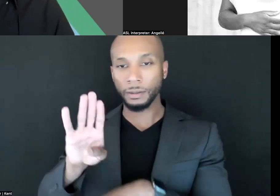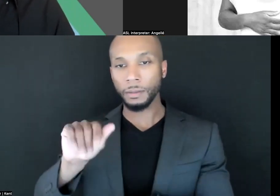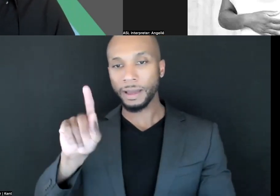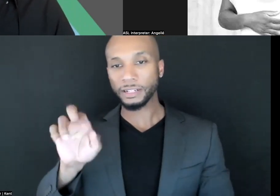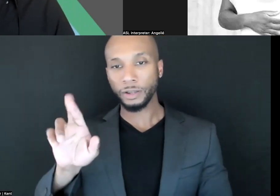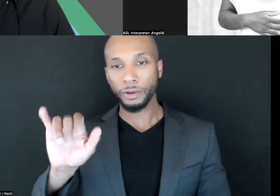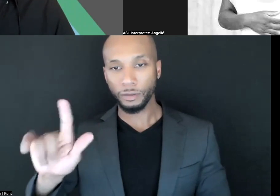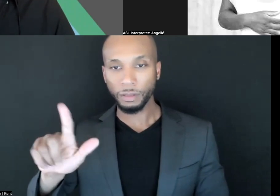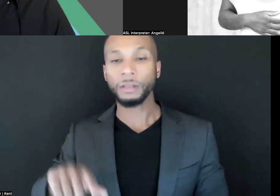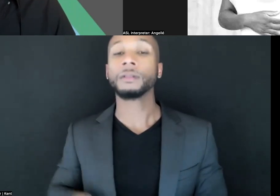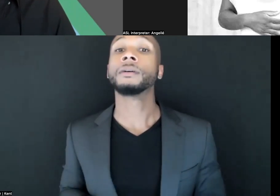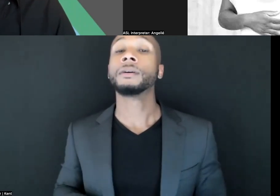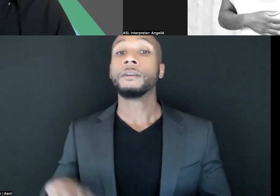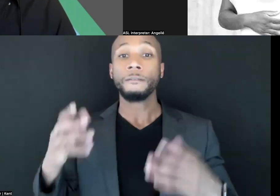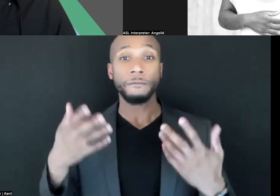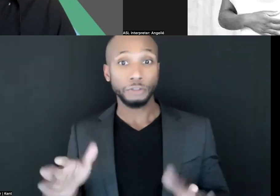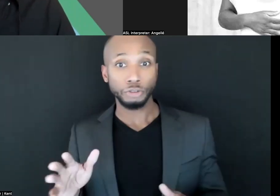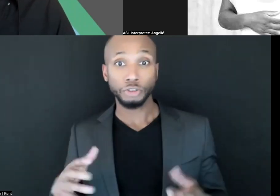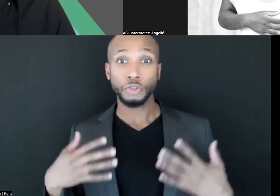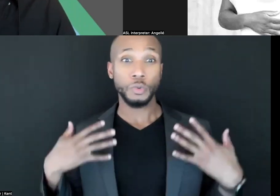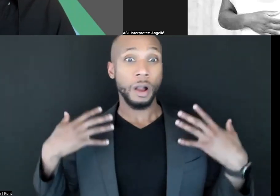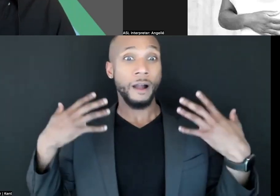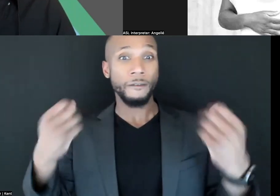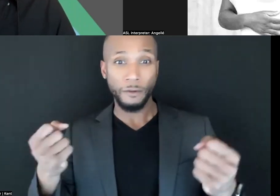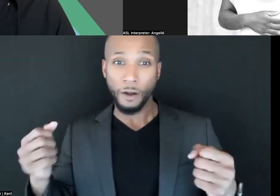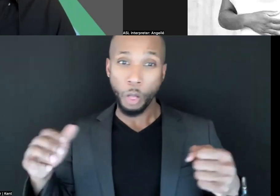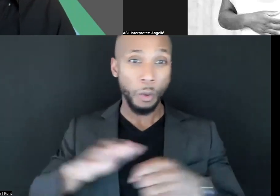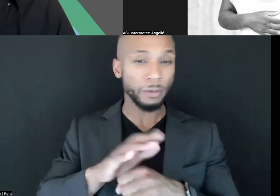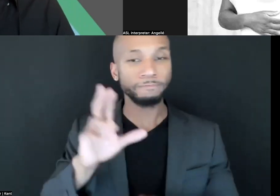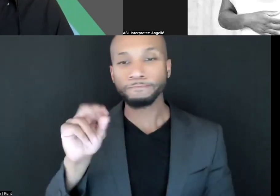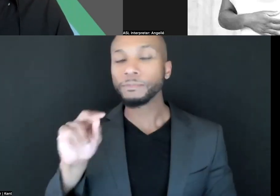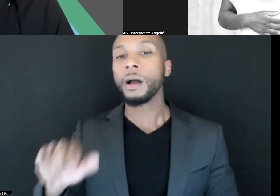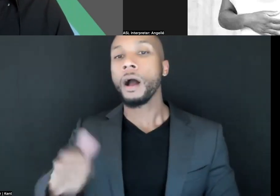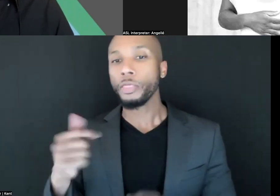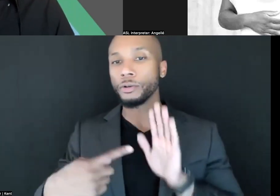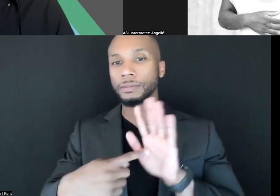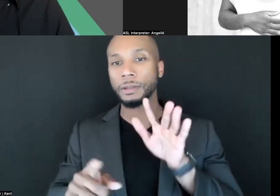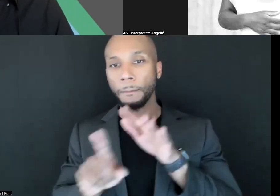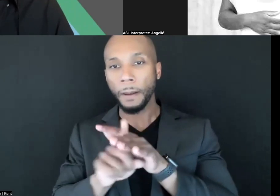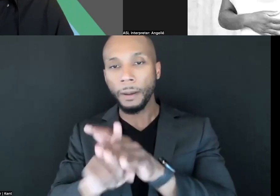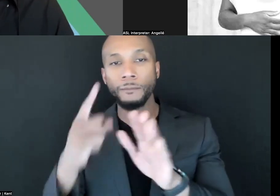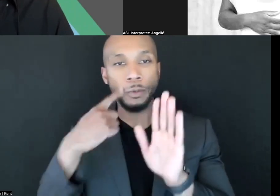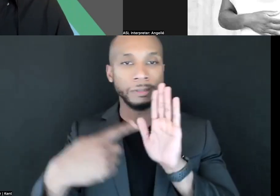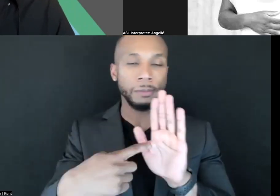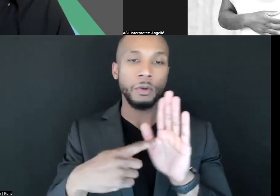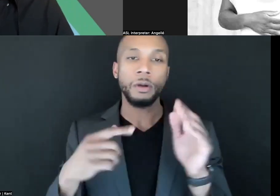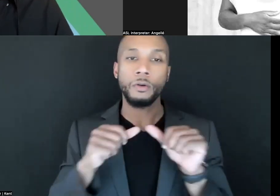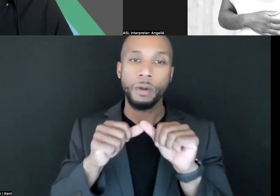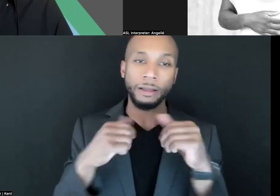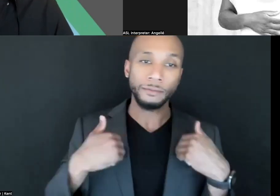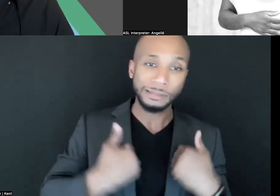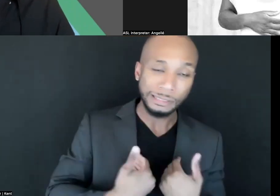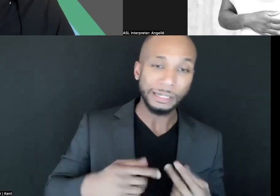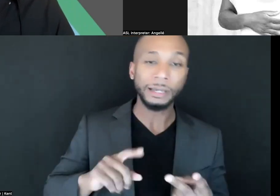they don't fully recover or begin to develop other symptoms such as chronic fatigue, chronic pain,